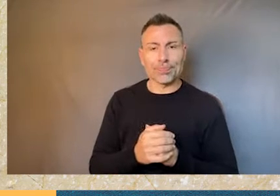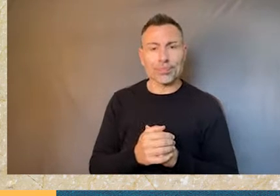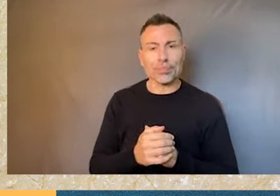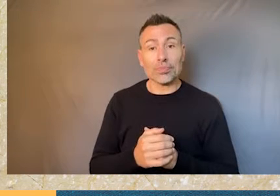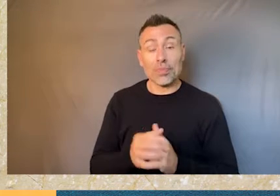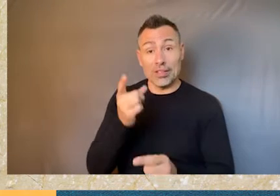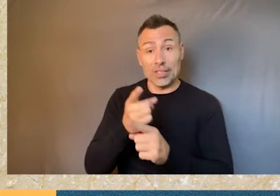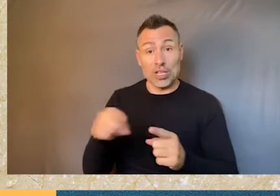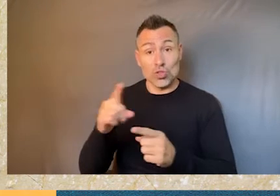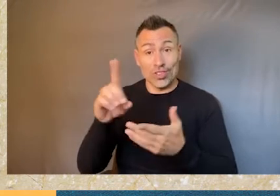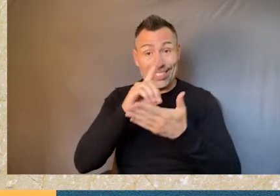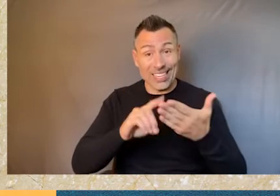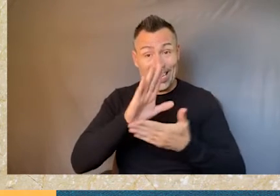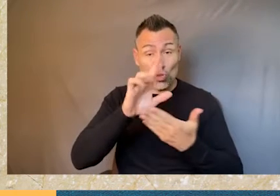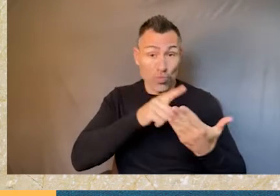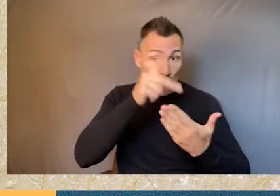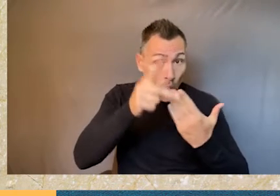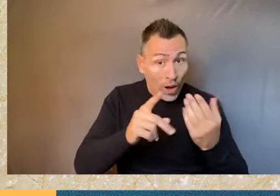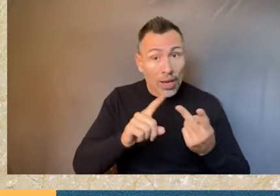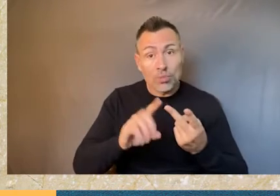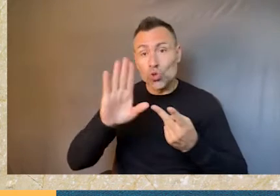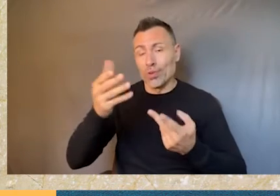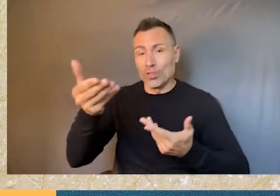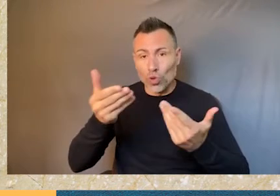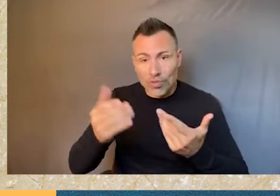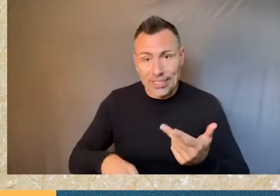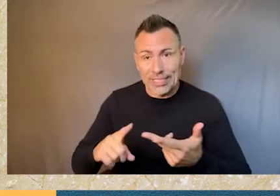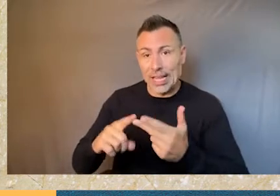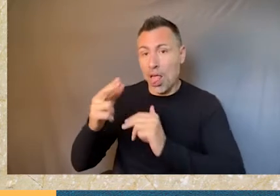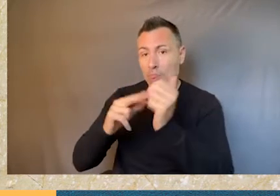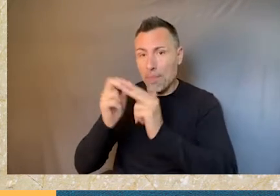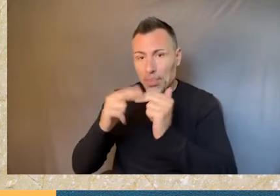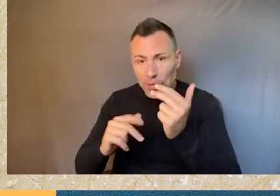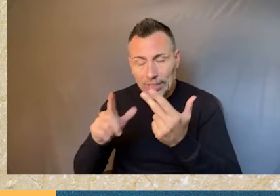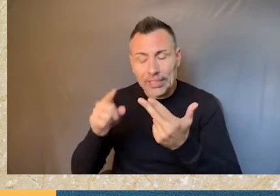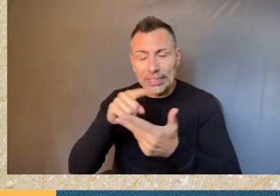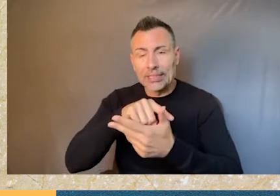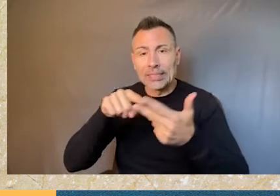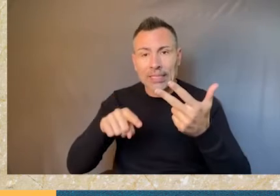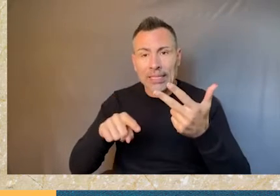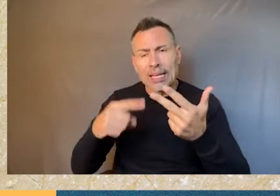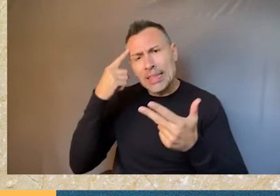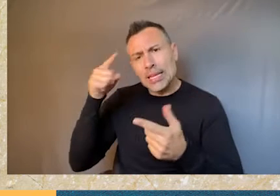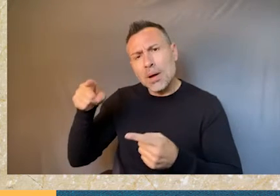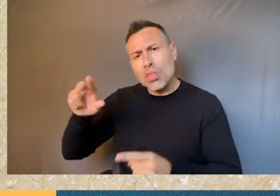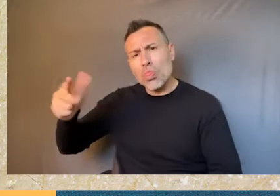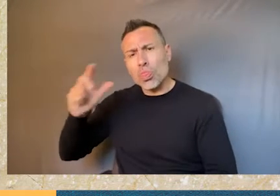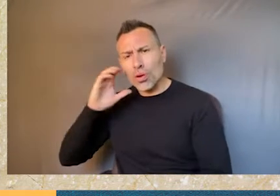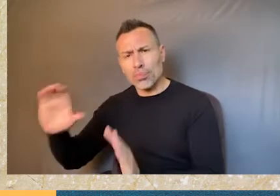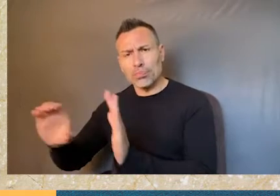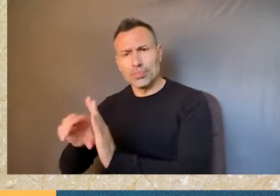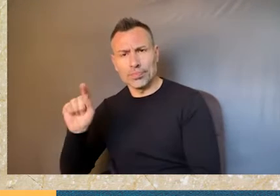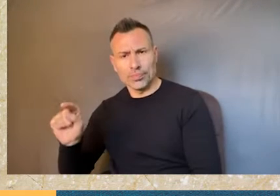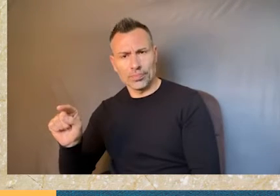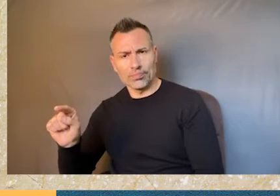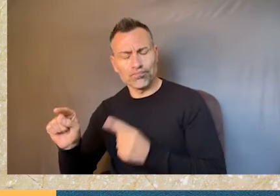you're designing your programs, your services, the buildings your offices are at, think about this third picture and say, what